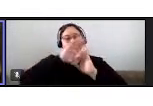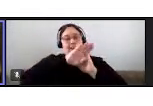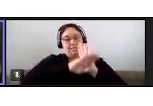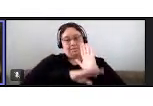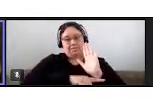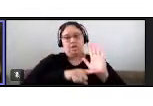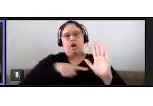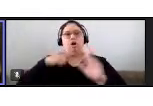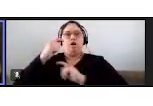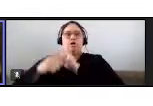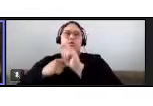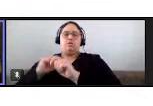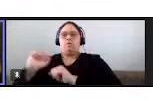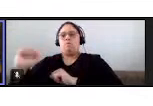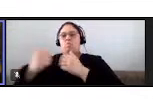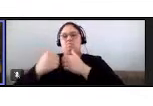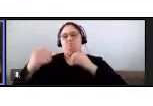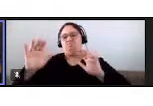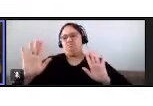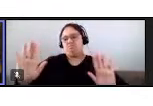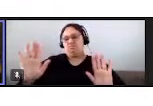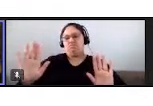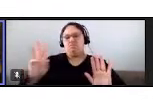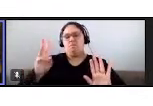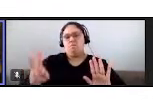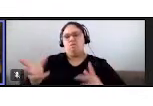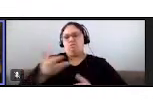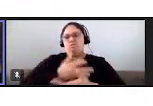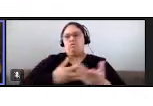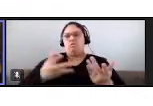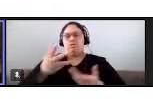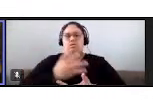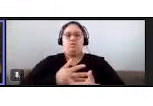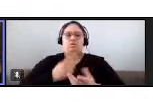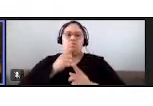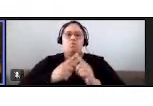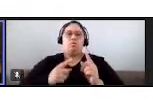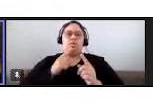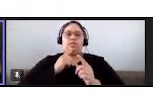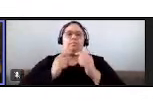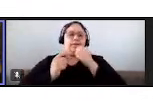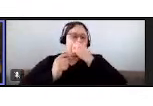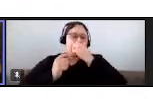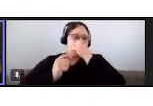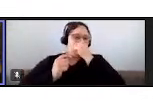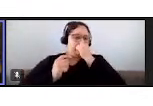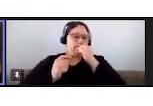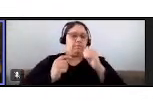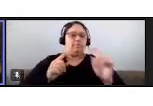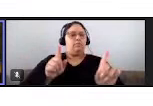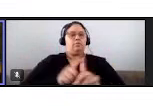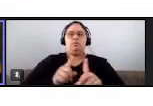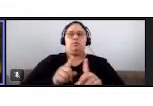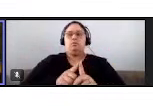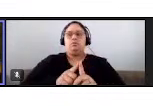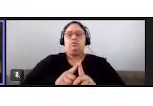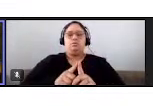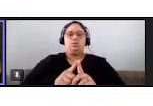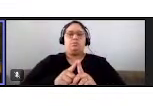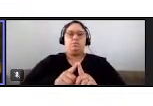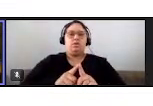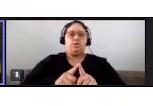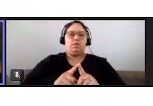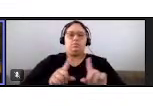The long-term is the one that you talk about, that we need to separate them so that we can be able